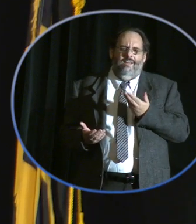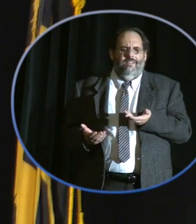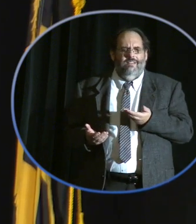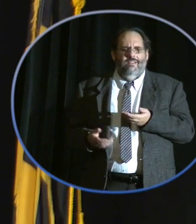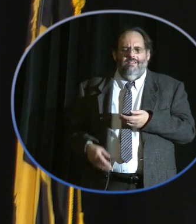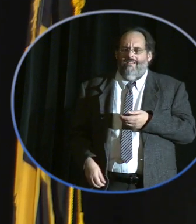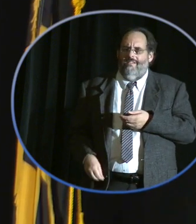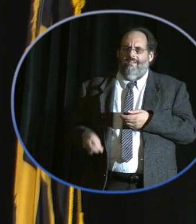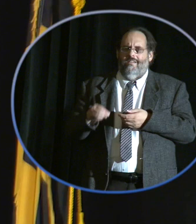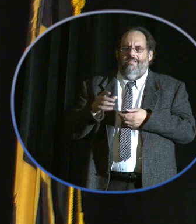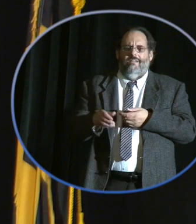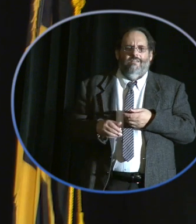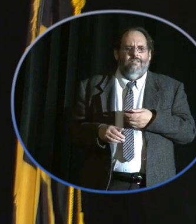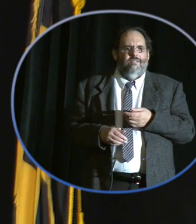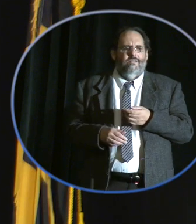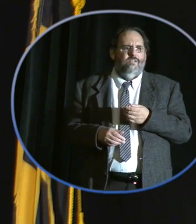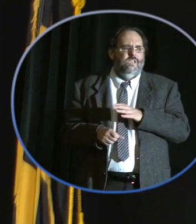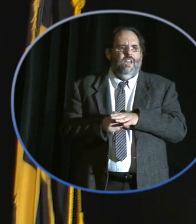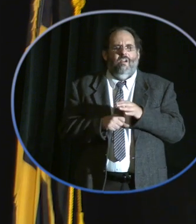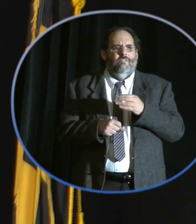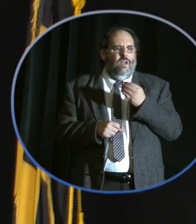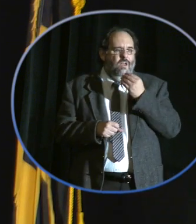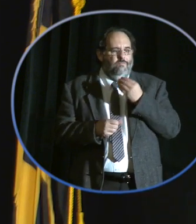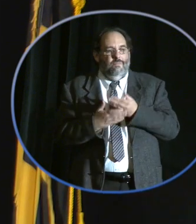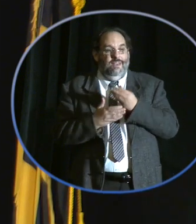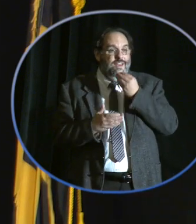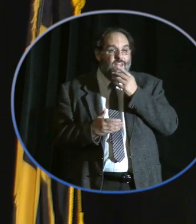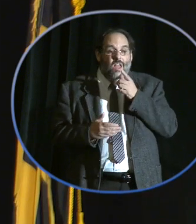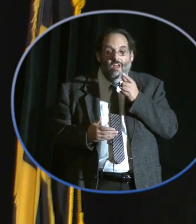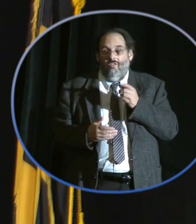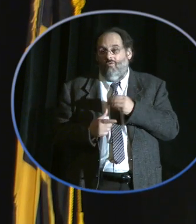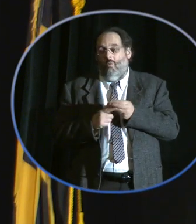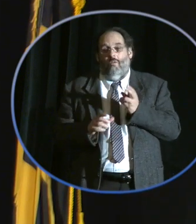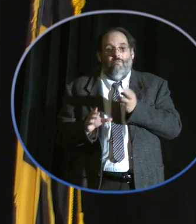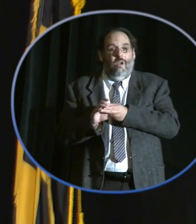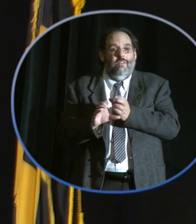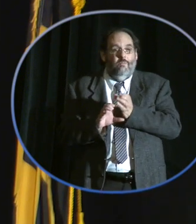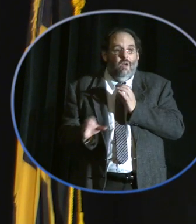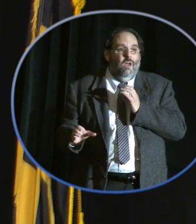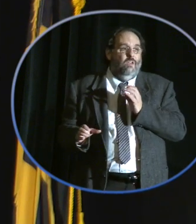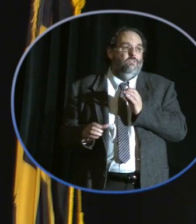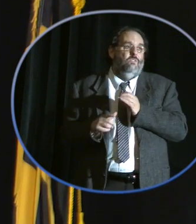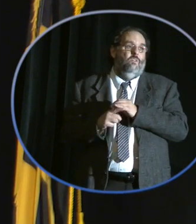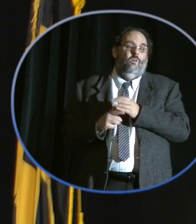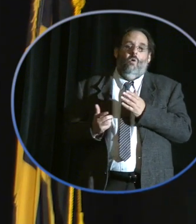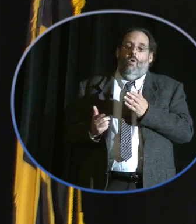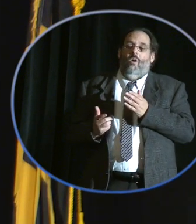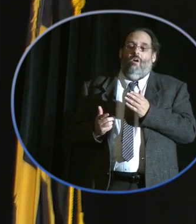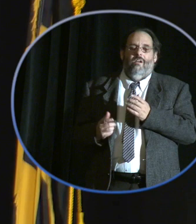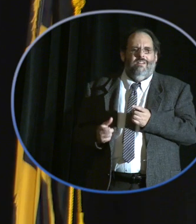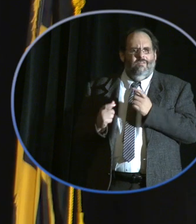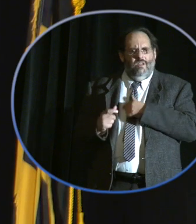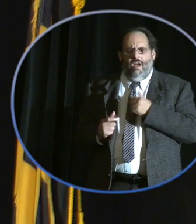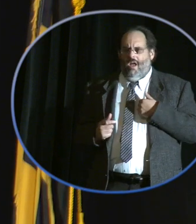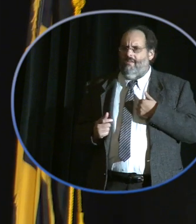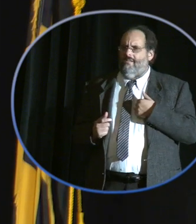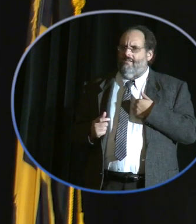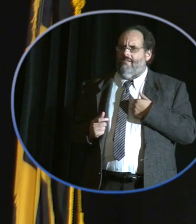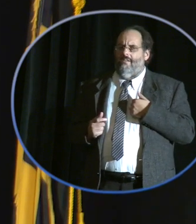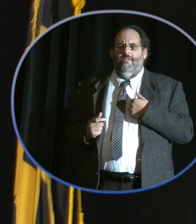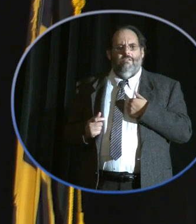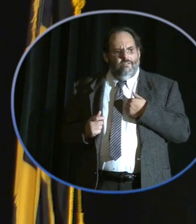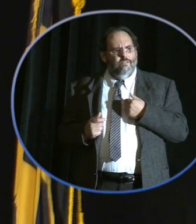peel off their lunch money, their bus money, their car fare, and give it to us,